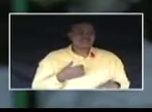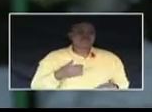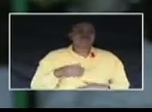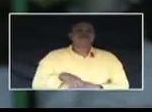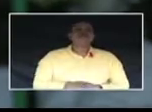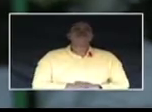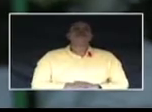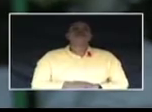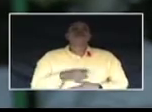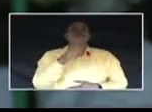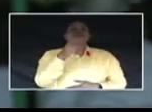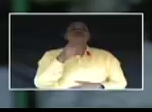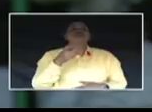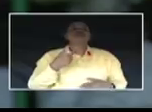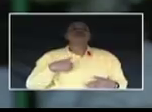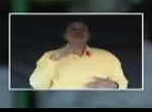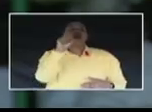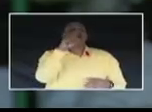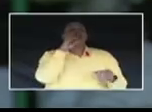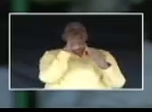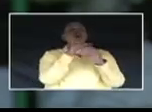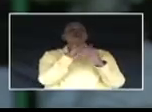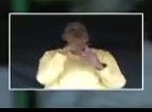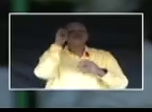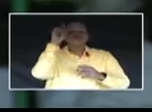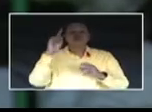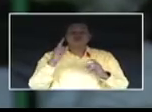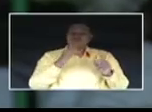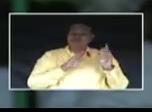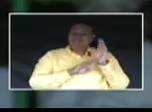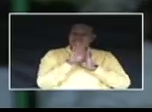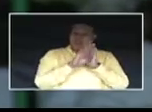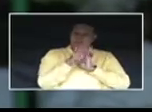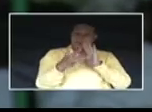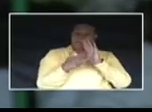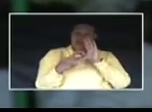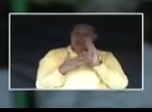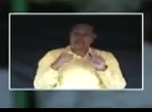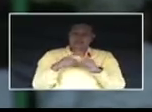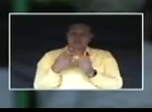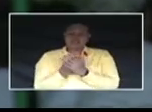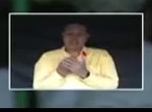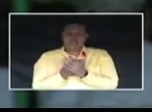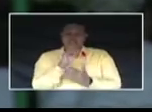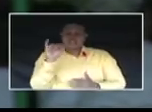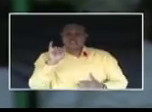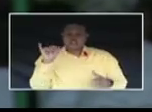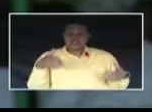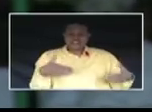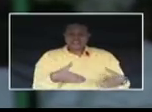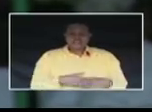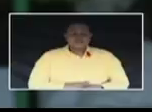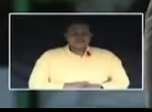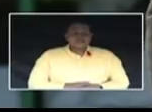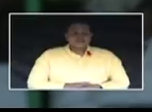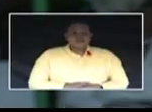Court outstanding judge today. contribution to real estate development, banking and financial insurance sectors.